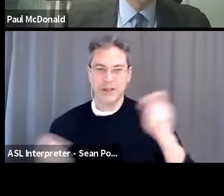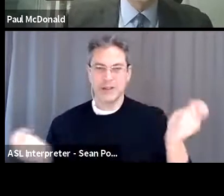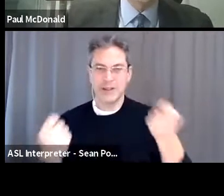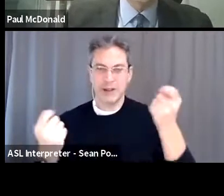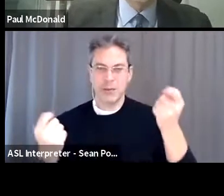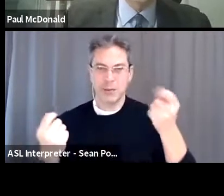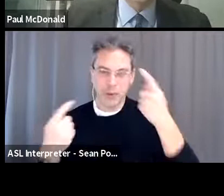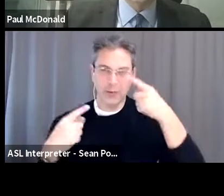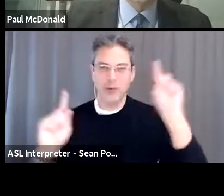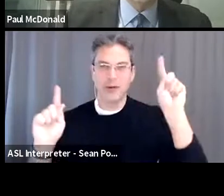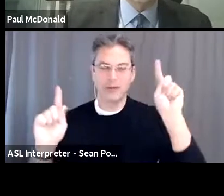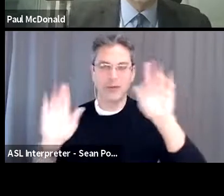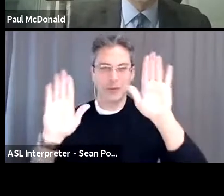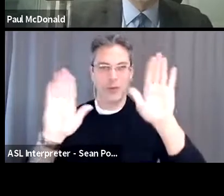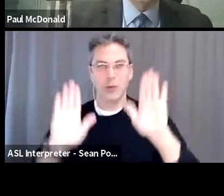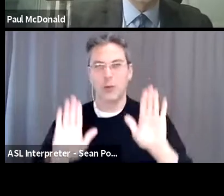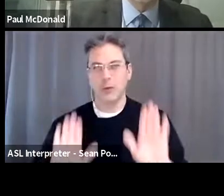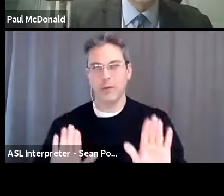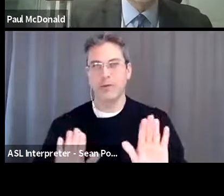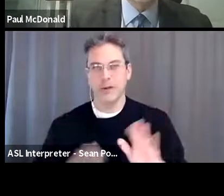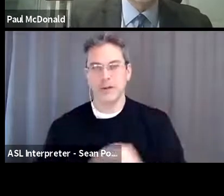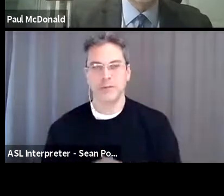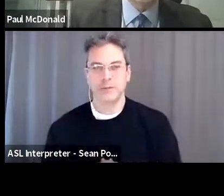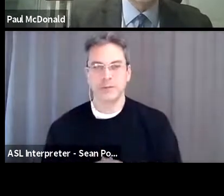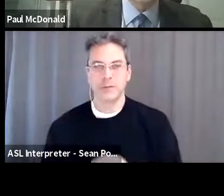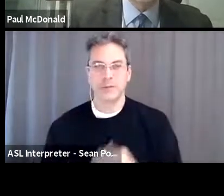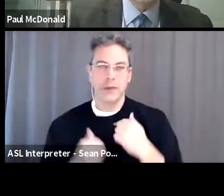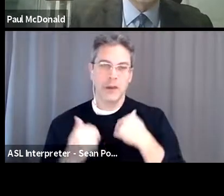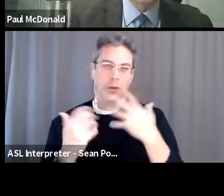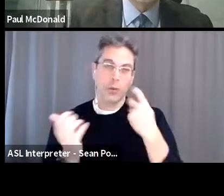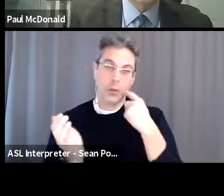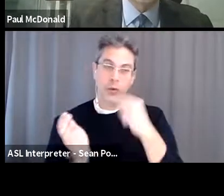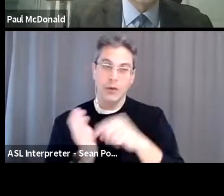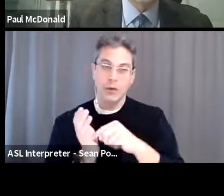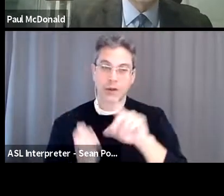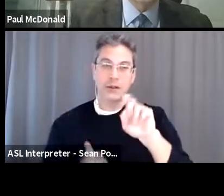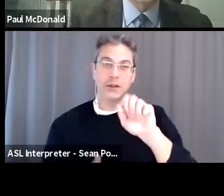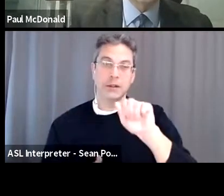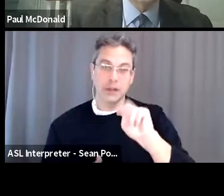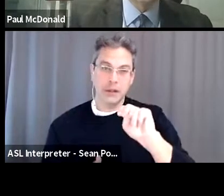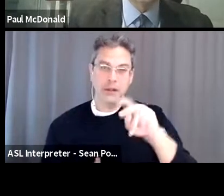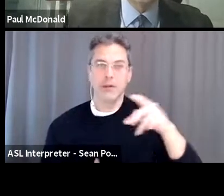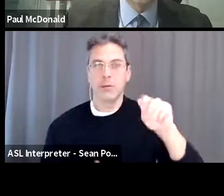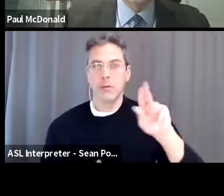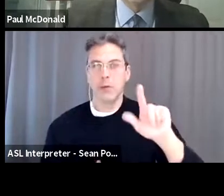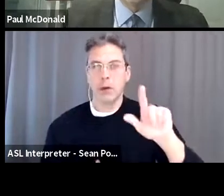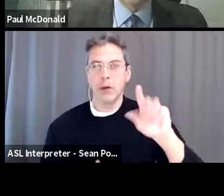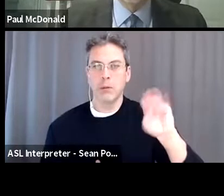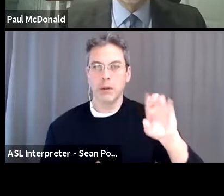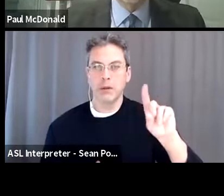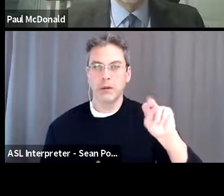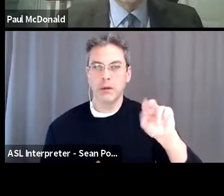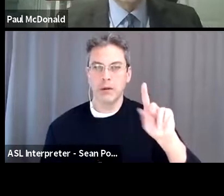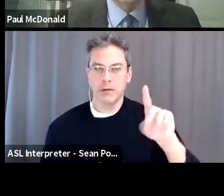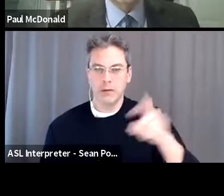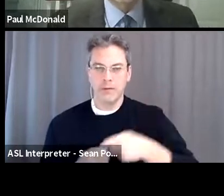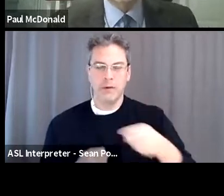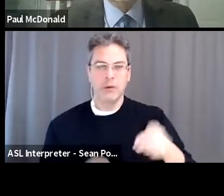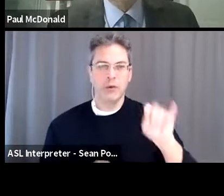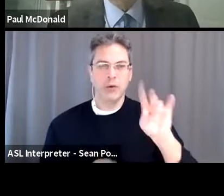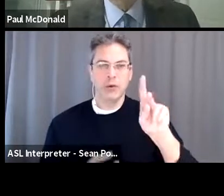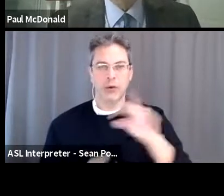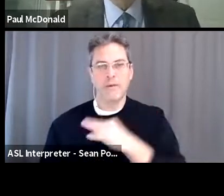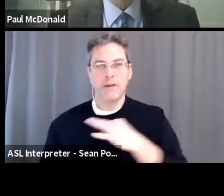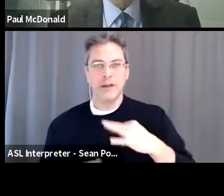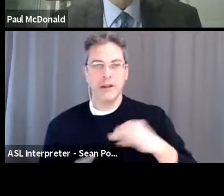milestone. I would especially like to acknowledge Dean Paul McDonald of York's Faculty of Health, Dr.